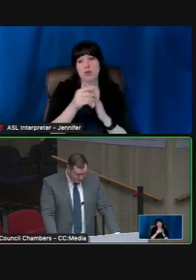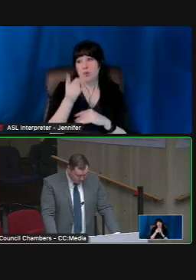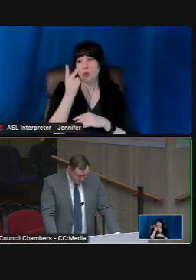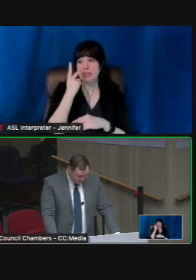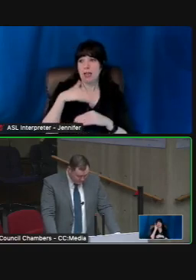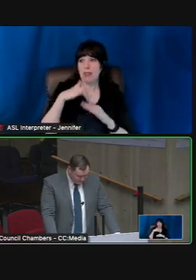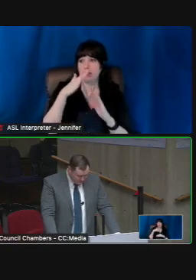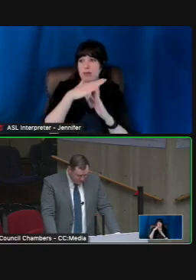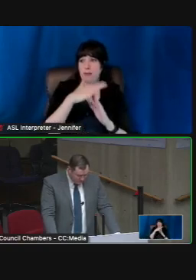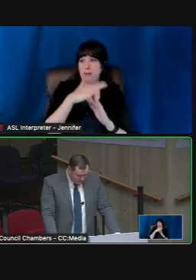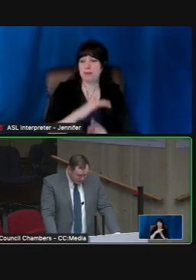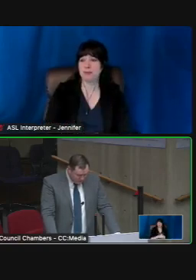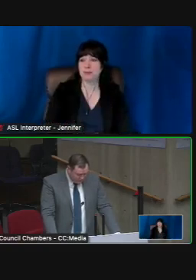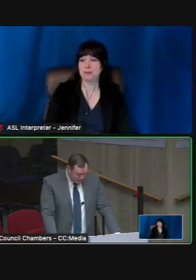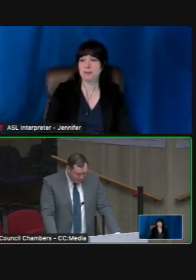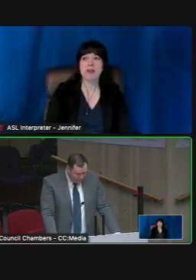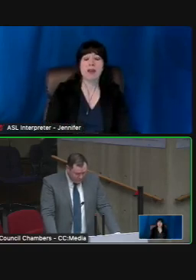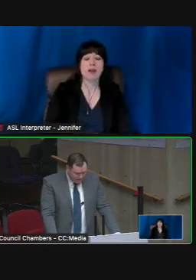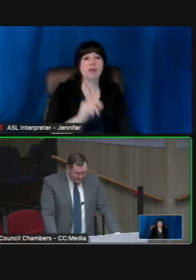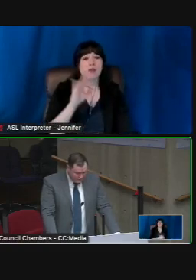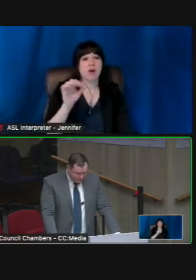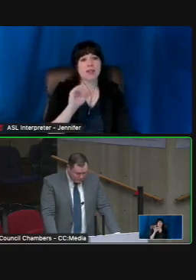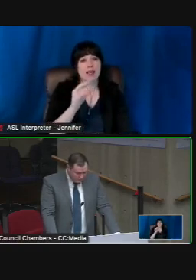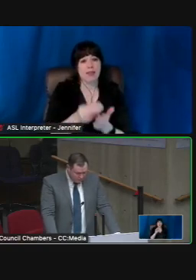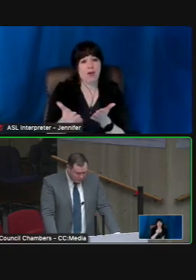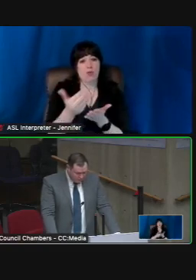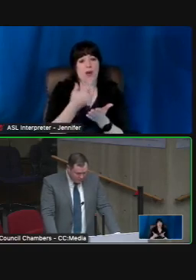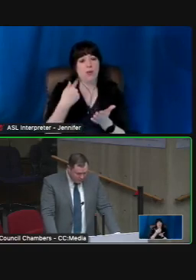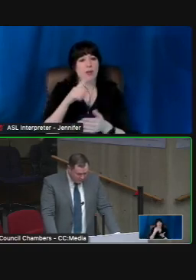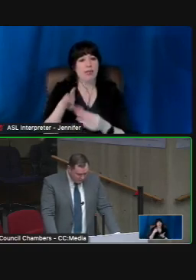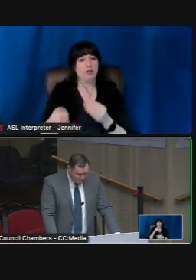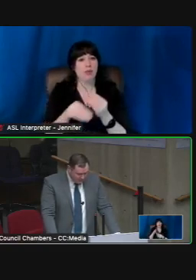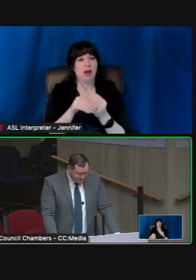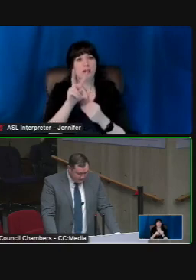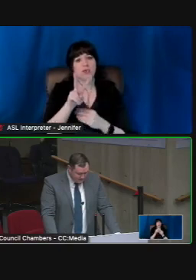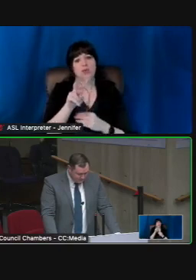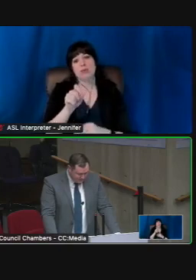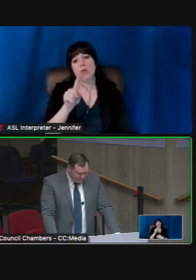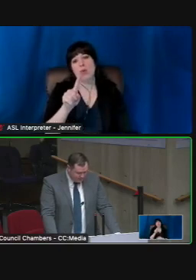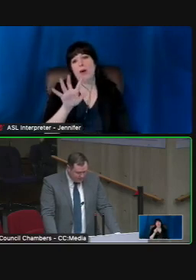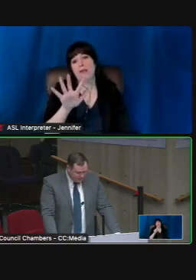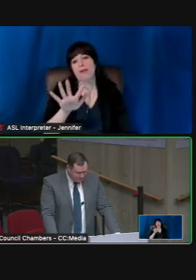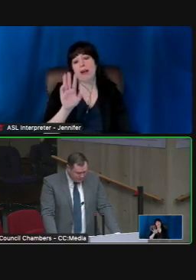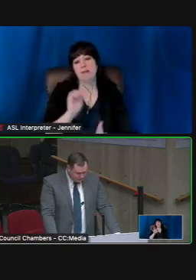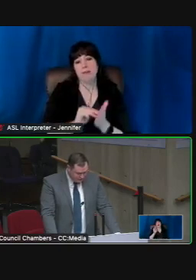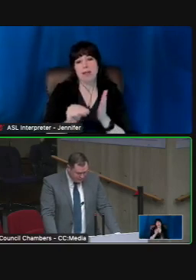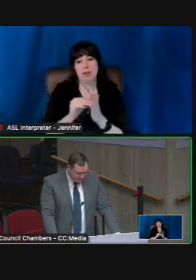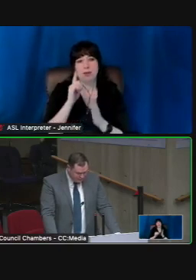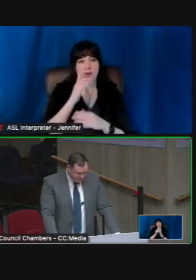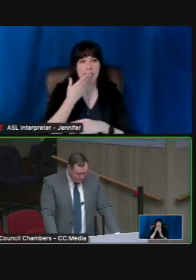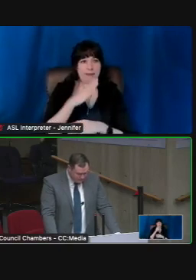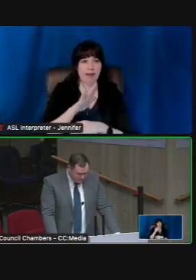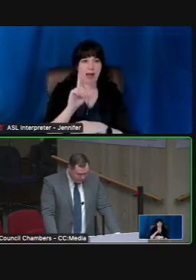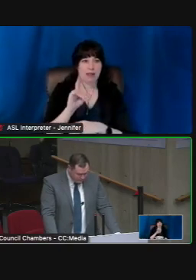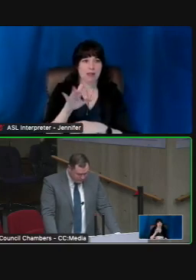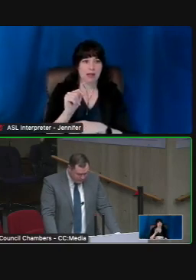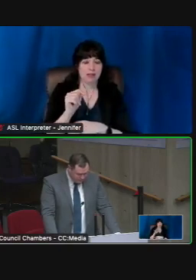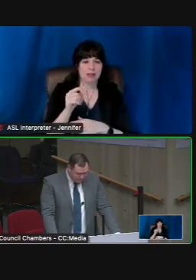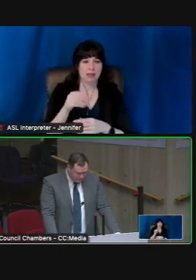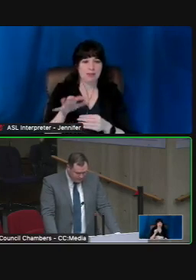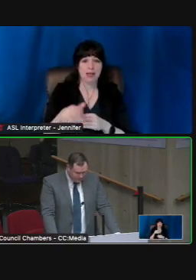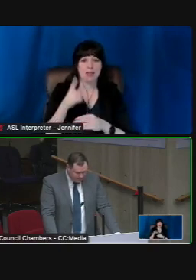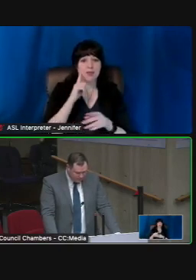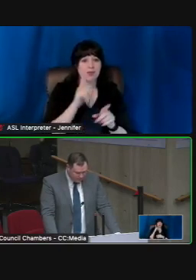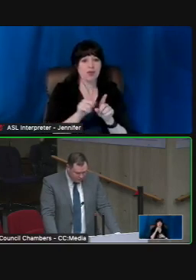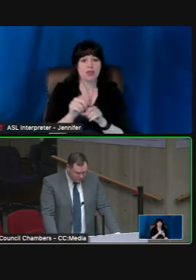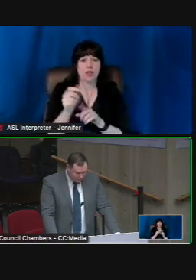top. To offset the revenue, we need to add $2.15 million for bad debt expense. As with any provider in the healthcare industry, the